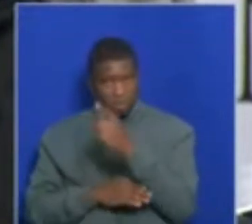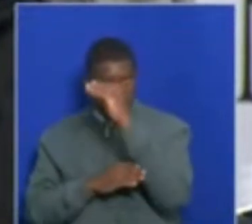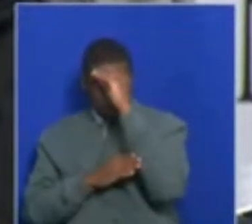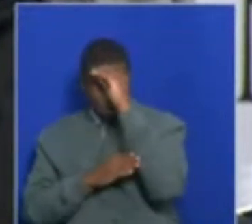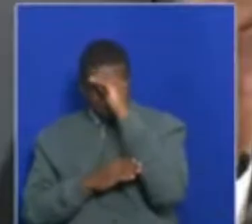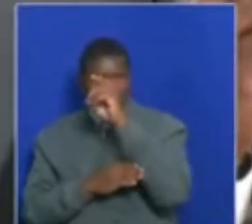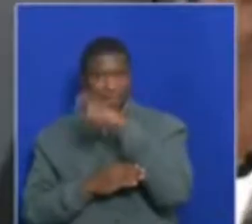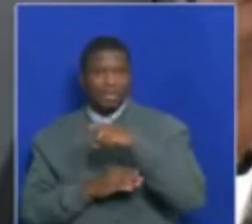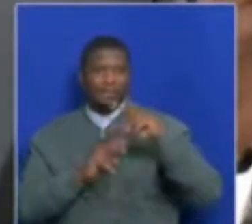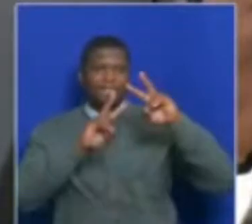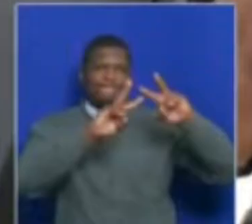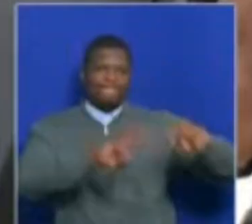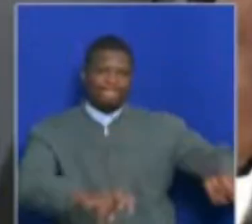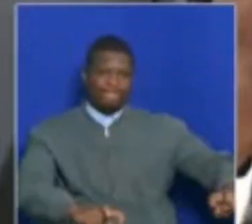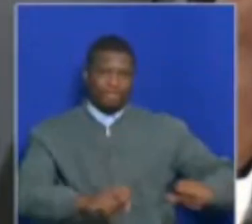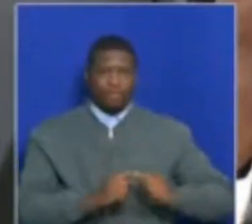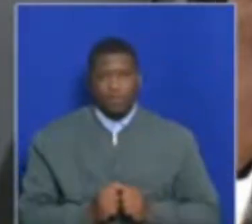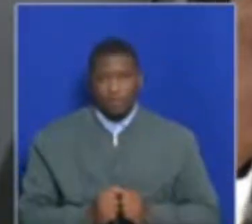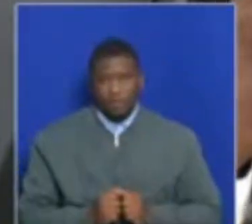And